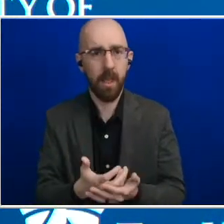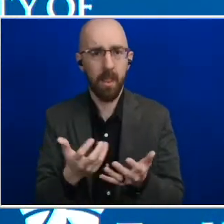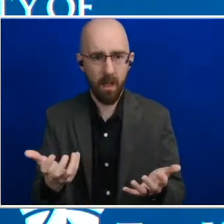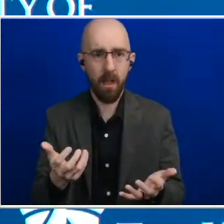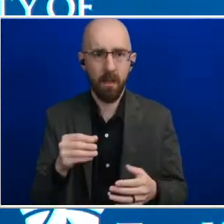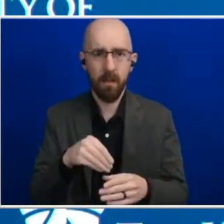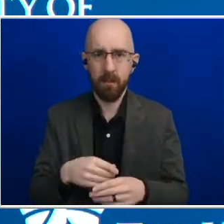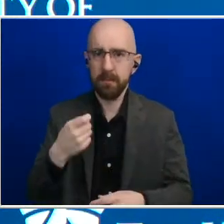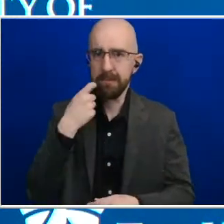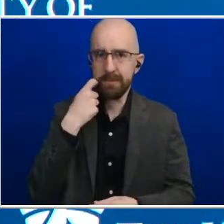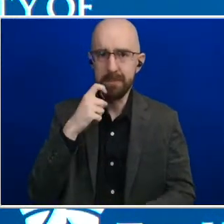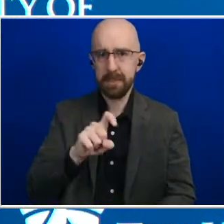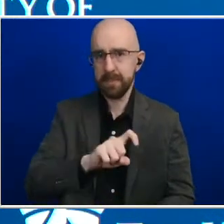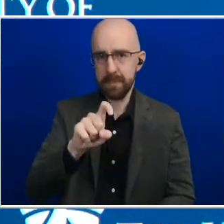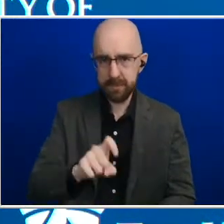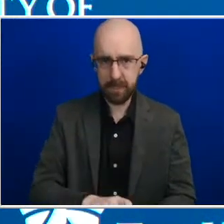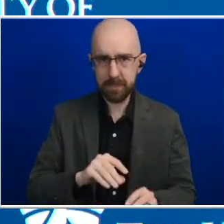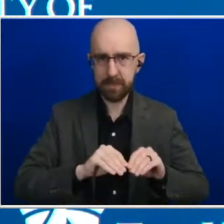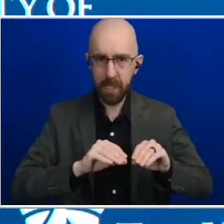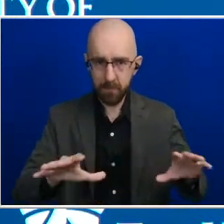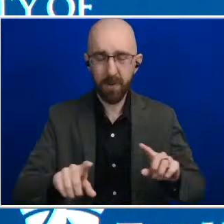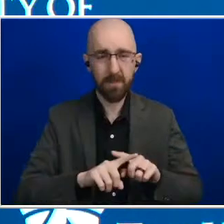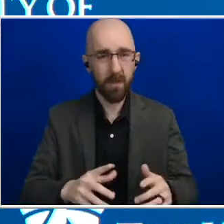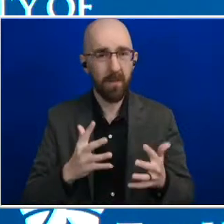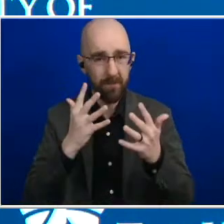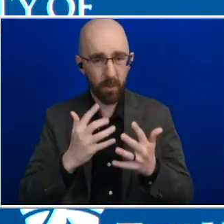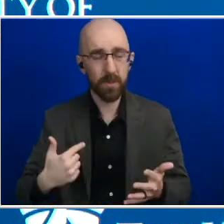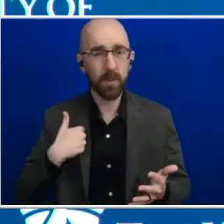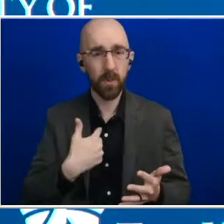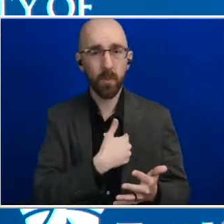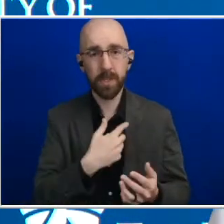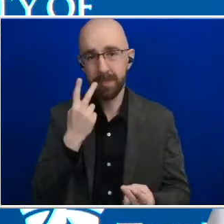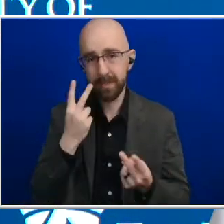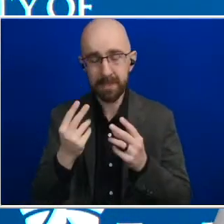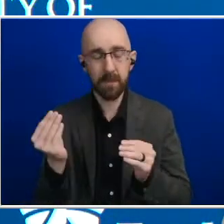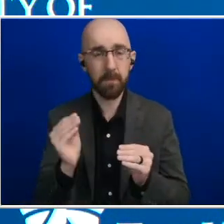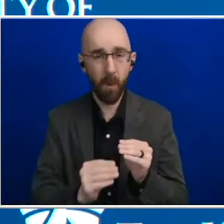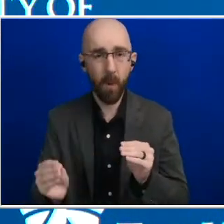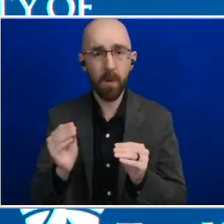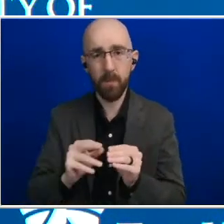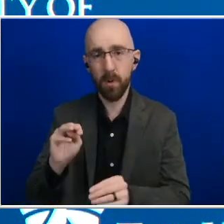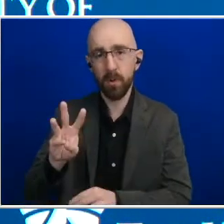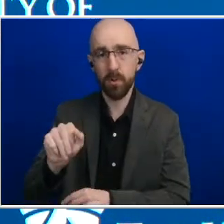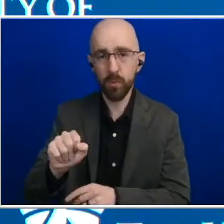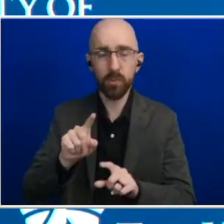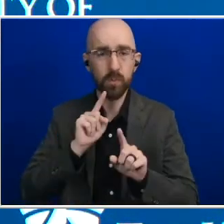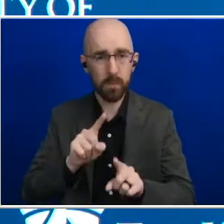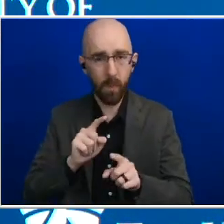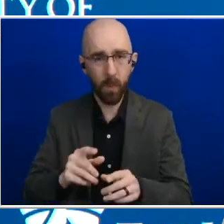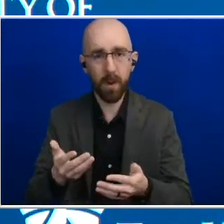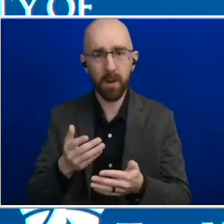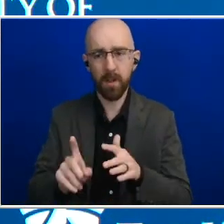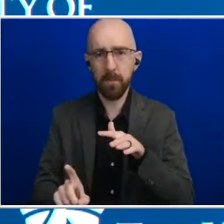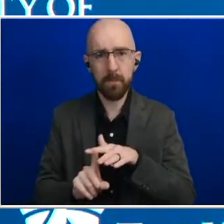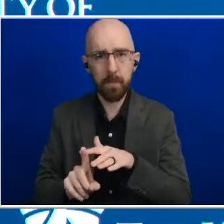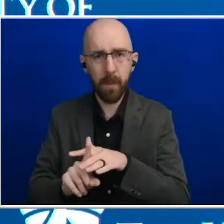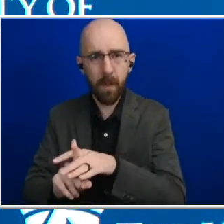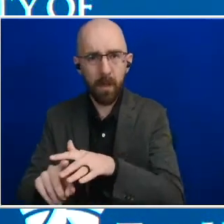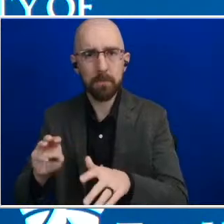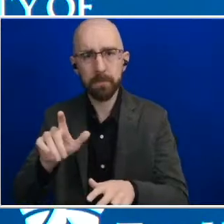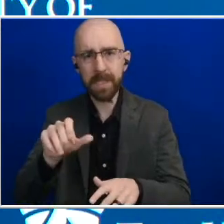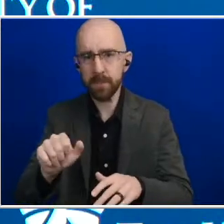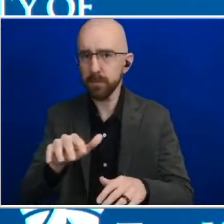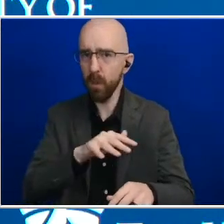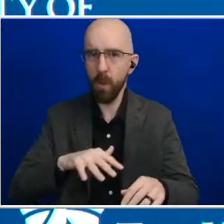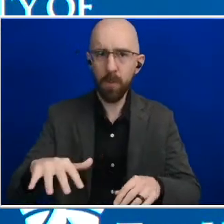Texas outbreak, but unfortunately, we are seeing more and more news reports of cases popping up all over the country. And if you look at the